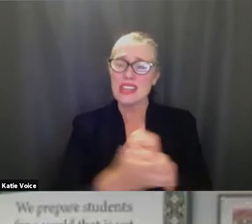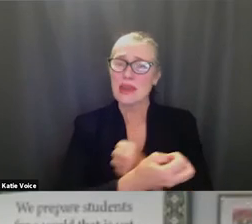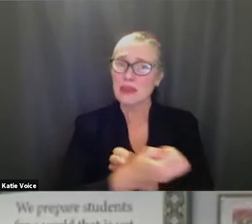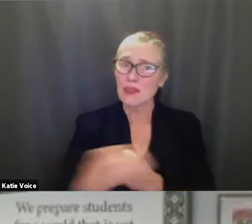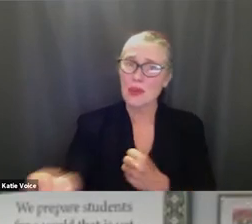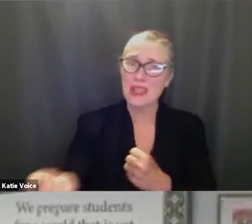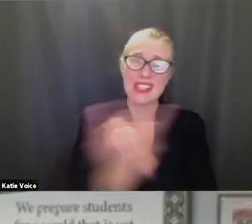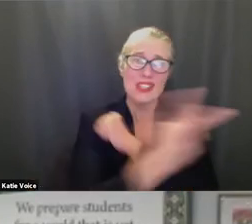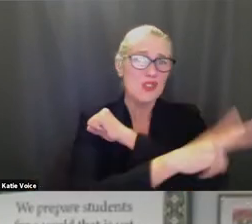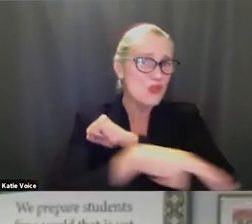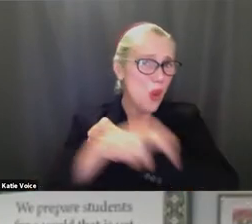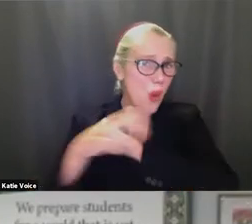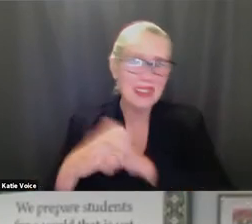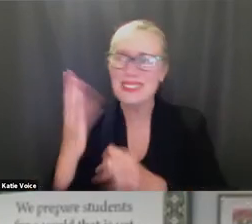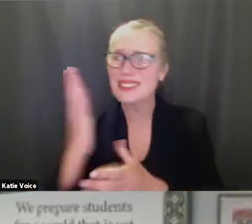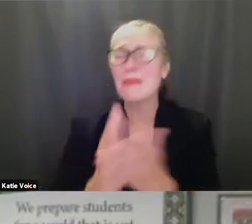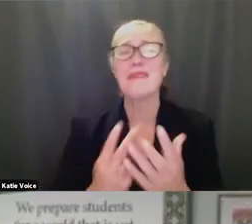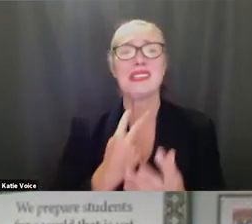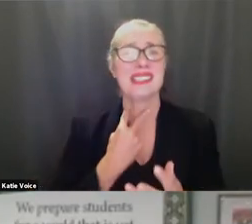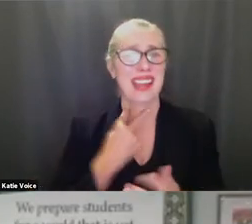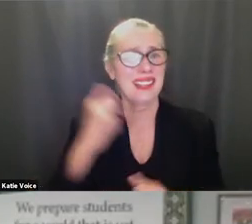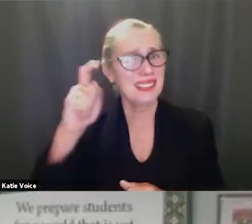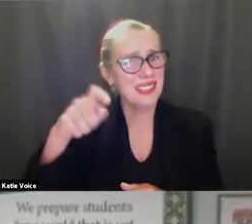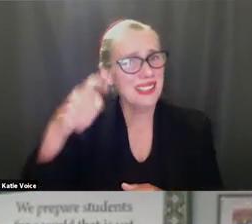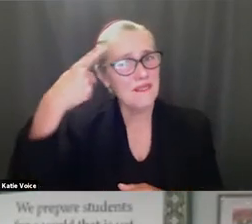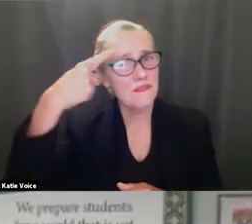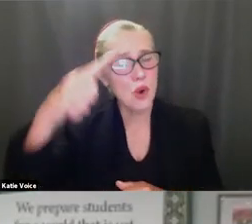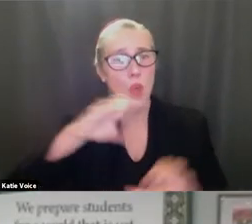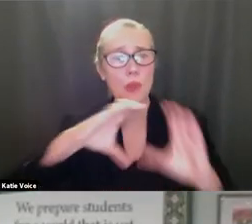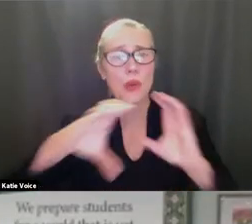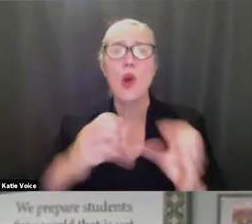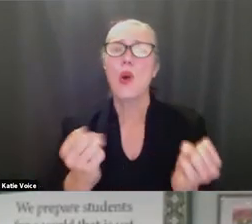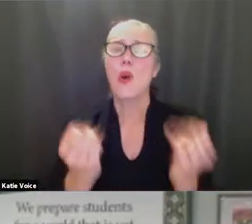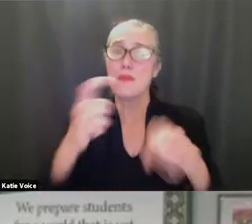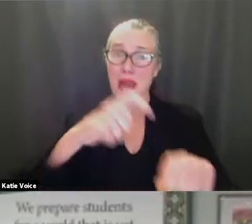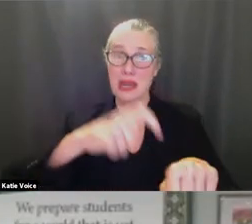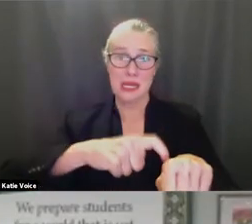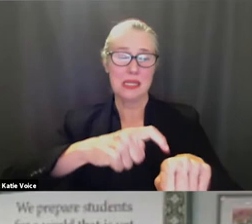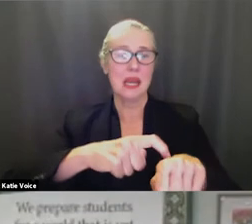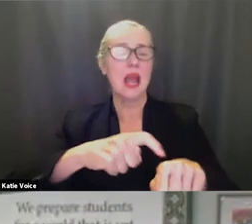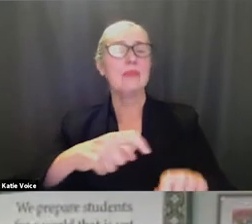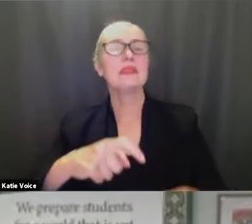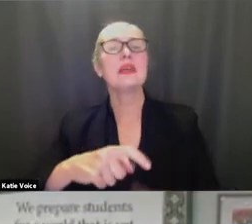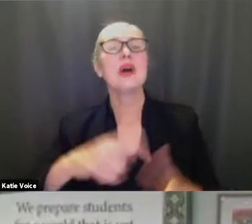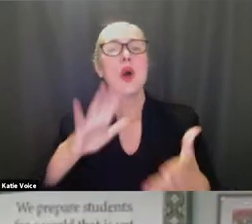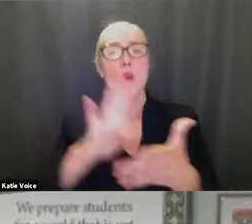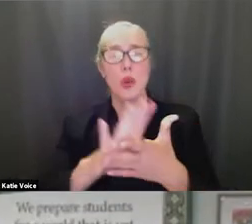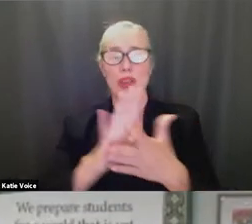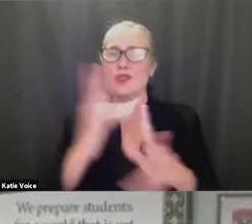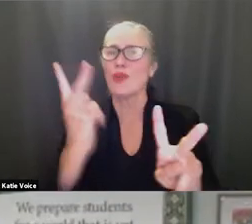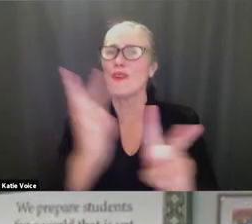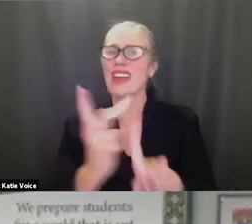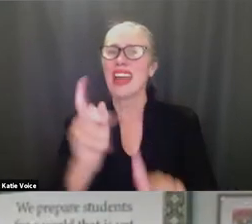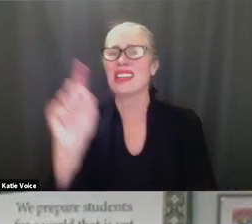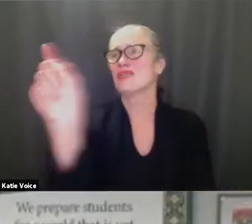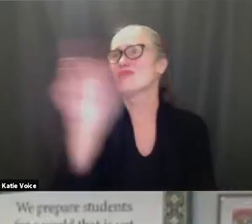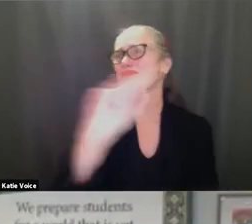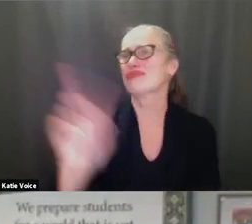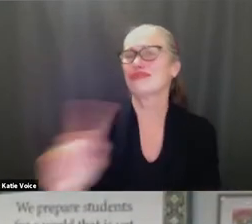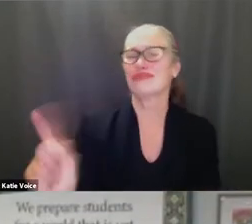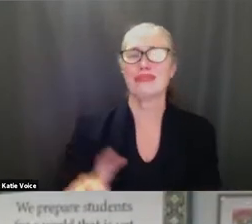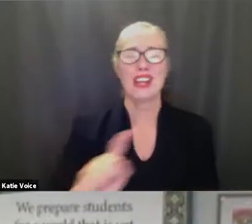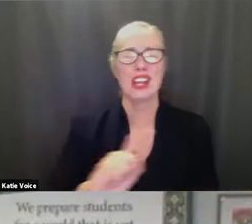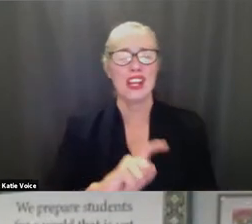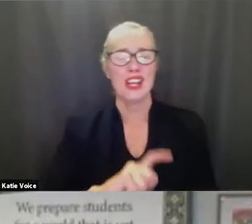and then the multiple times where the school vans are uh graffitied really it doesn't it is